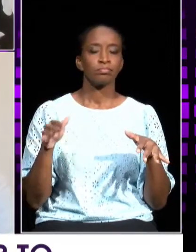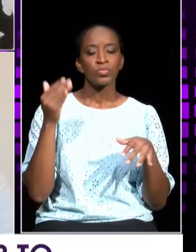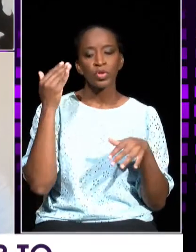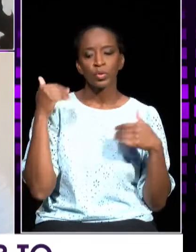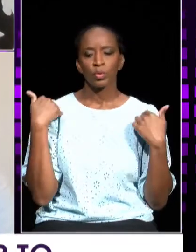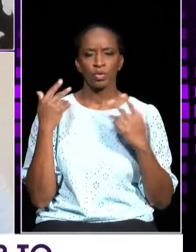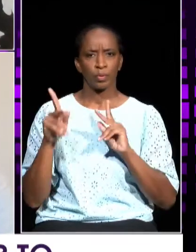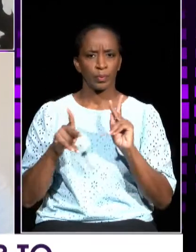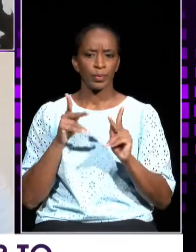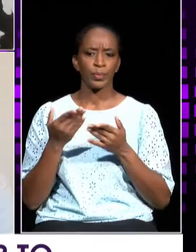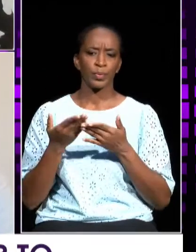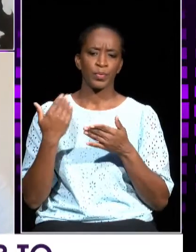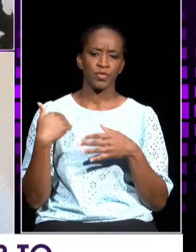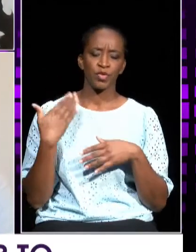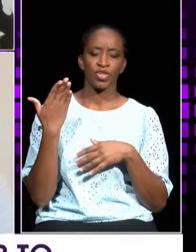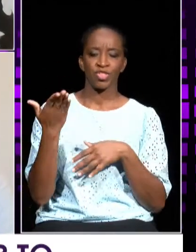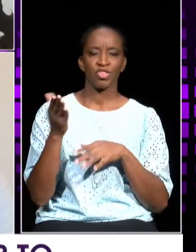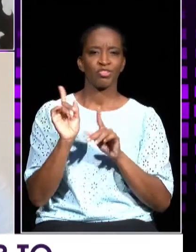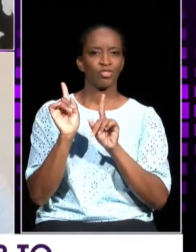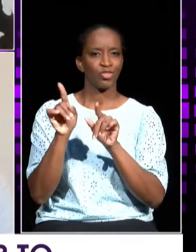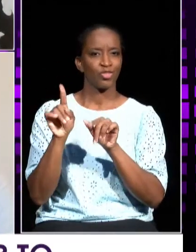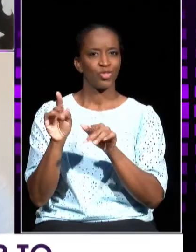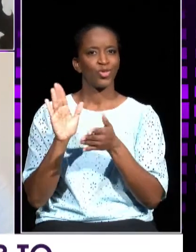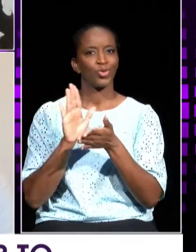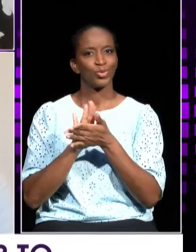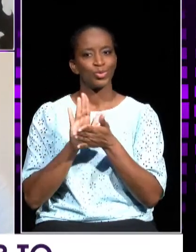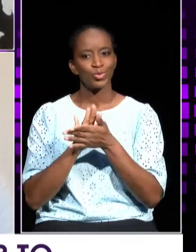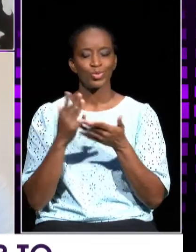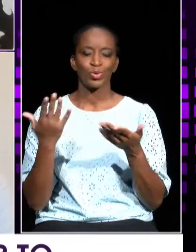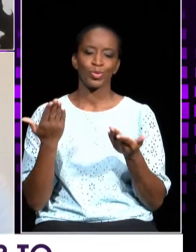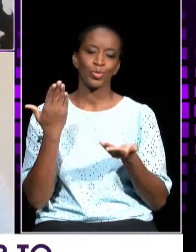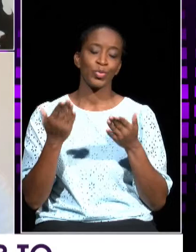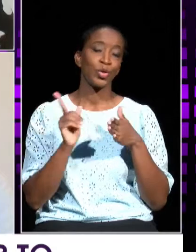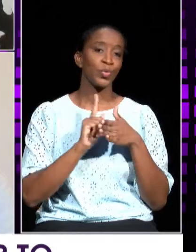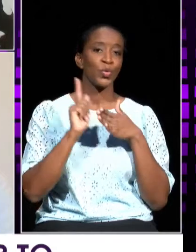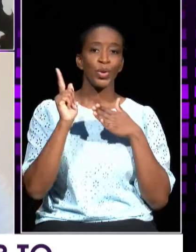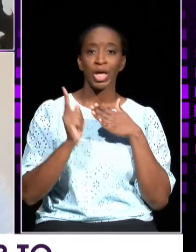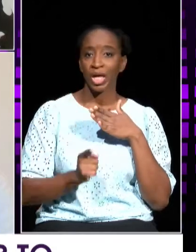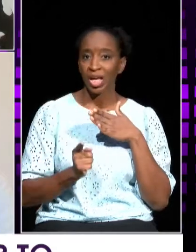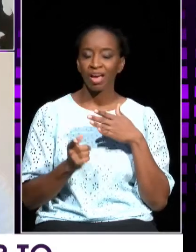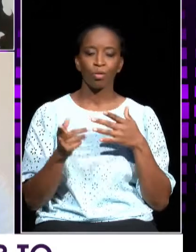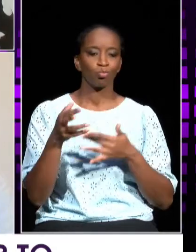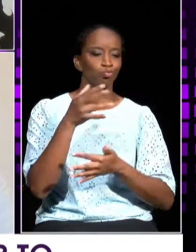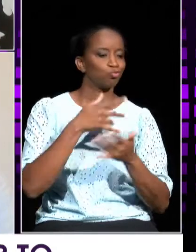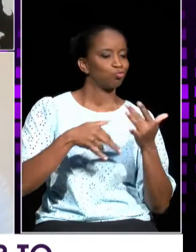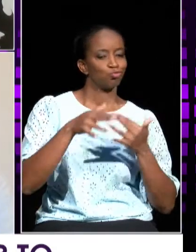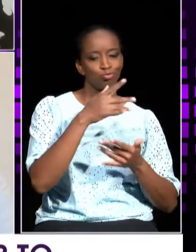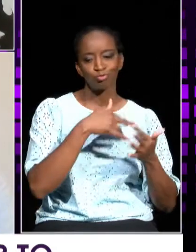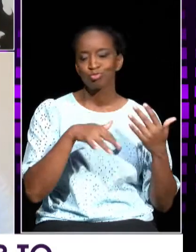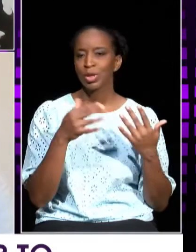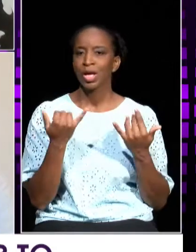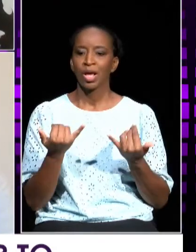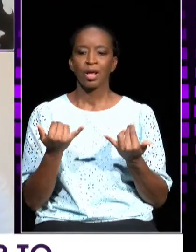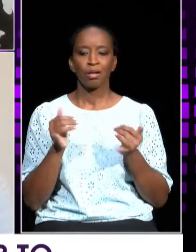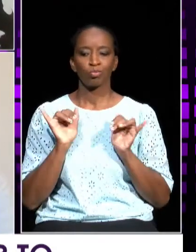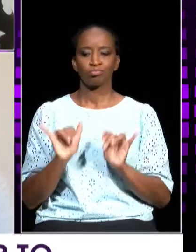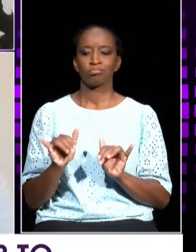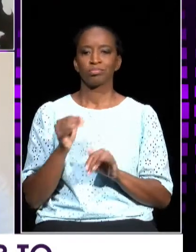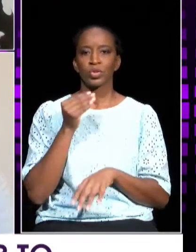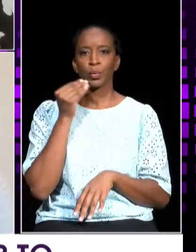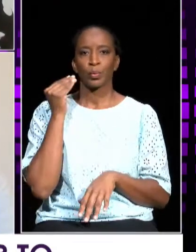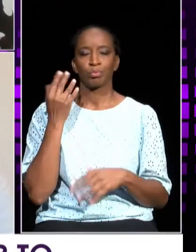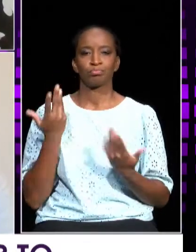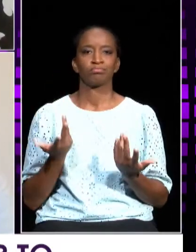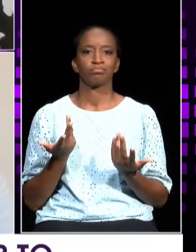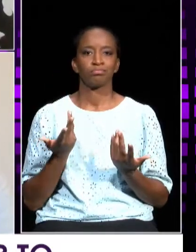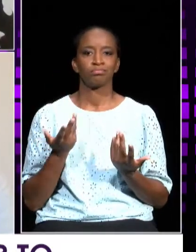weekend, to being in a situation where you're basically at home. You're not able to get out or have an escape at school. You're not able to have an